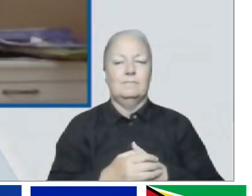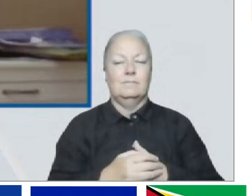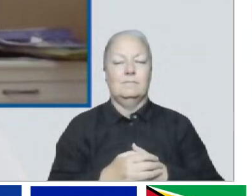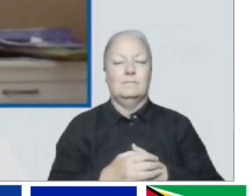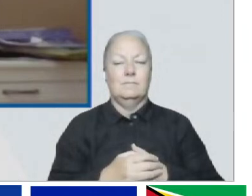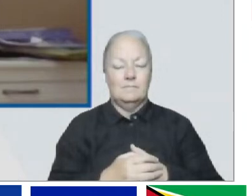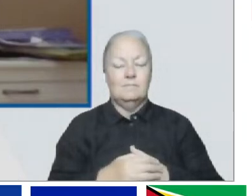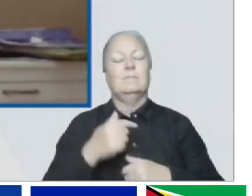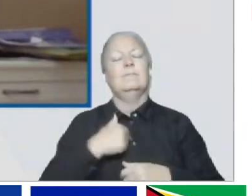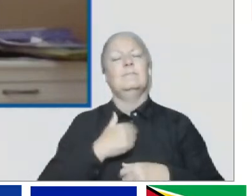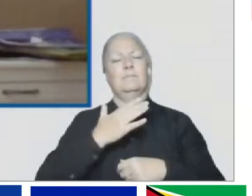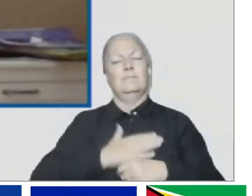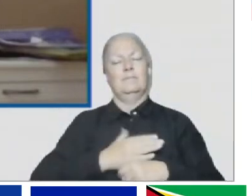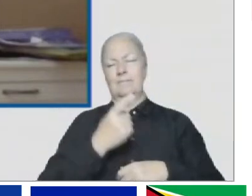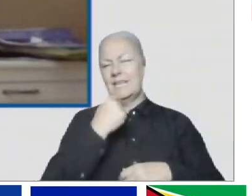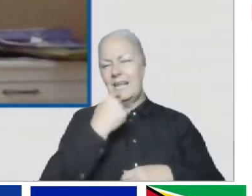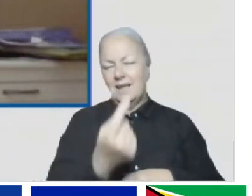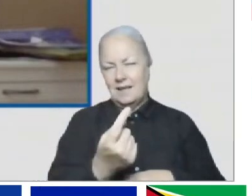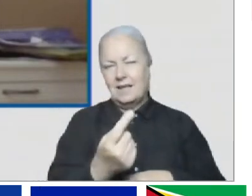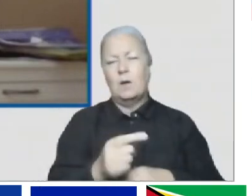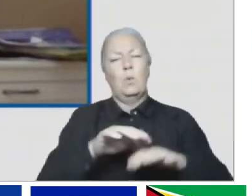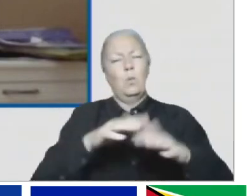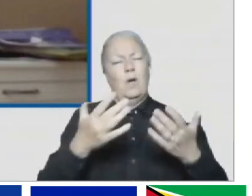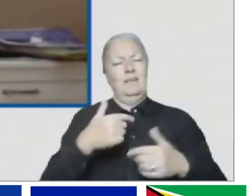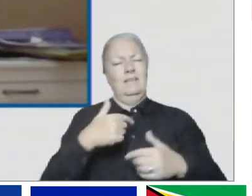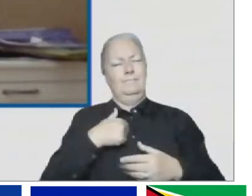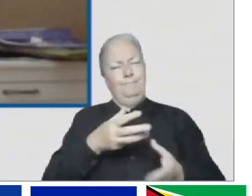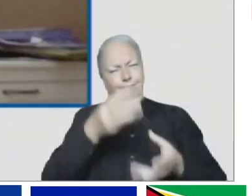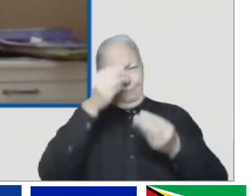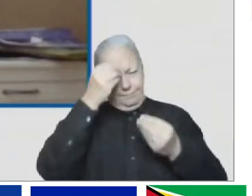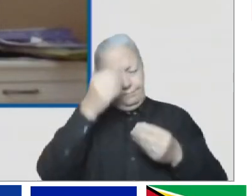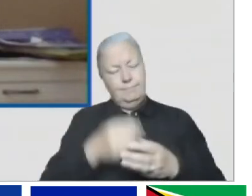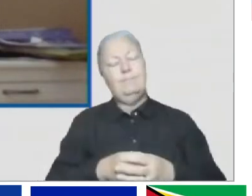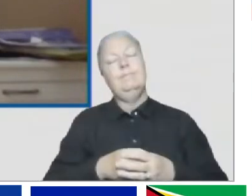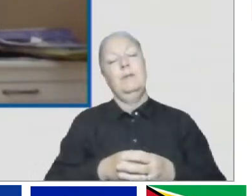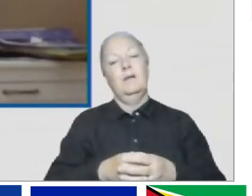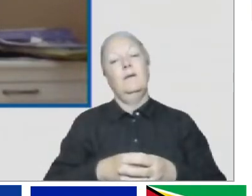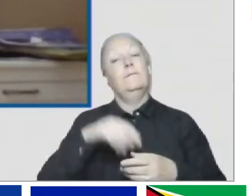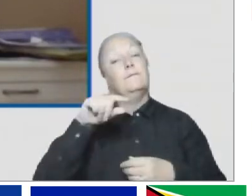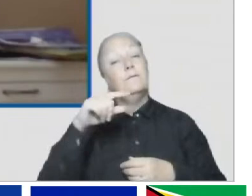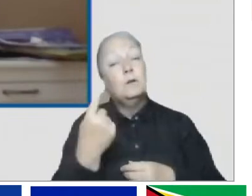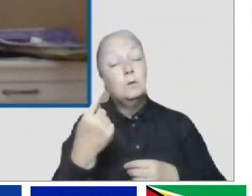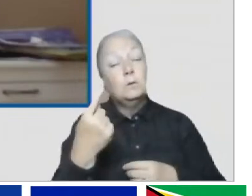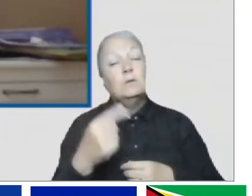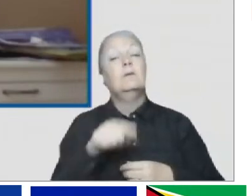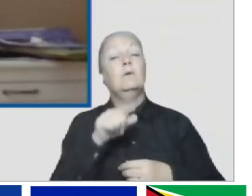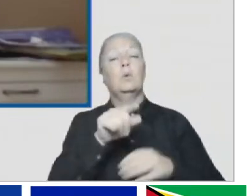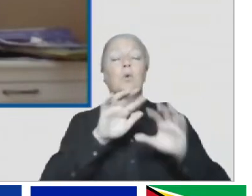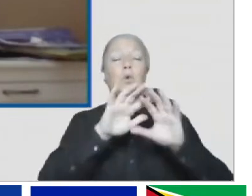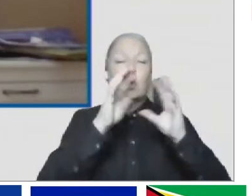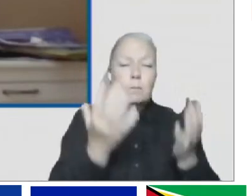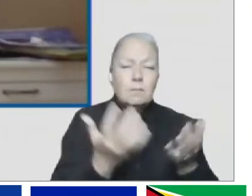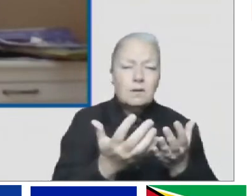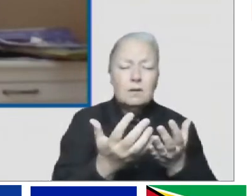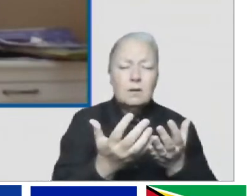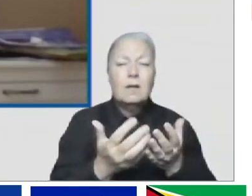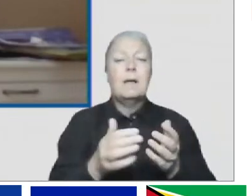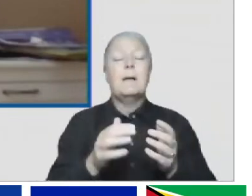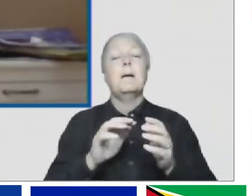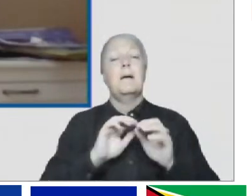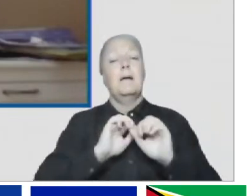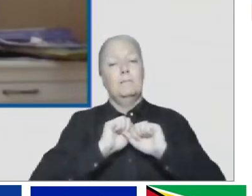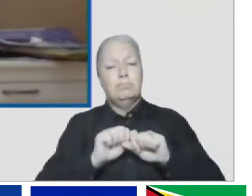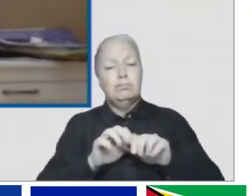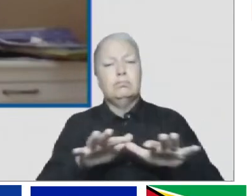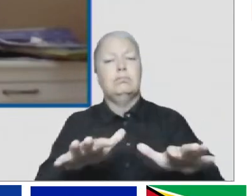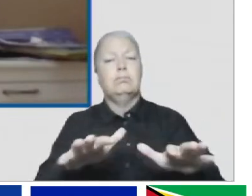learned. The first one that I learned, that the global pandemic was global in nature, but impact was